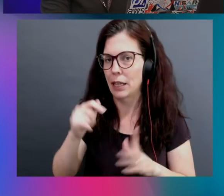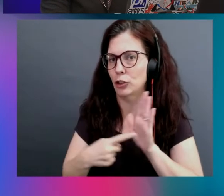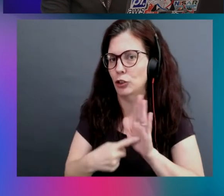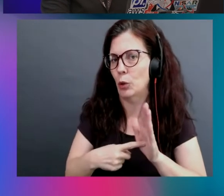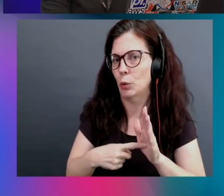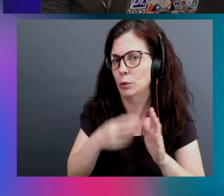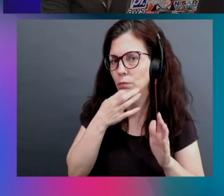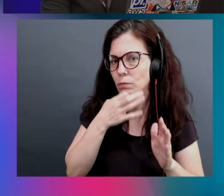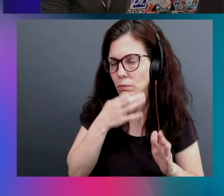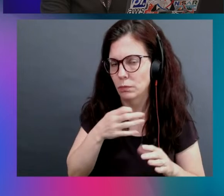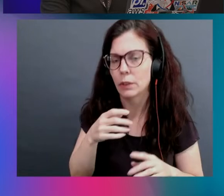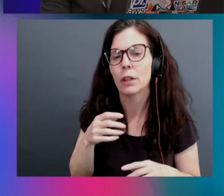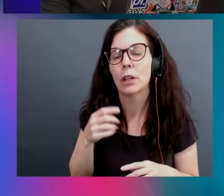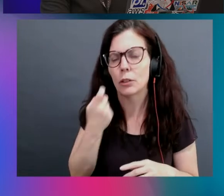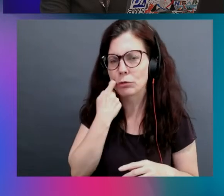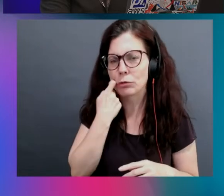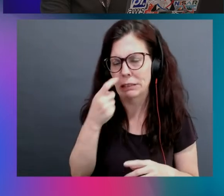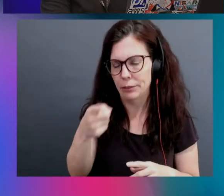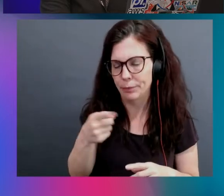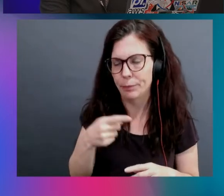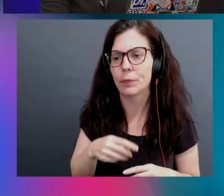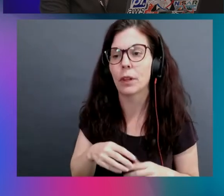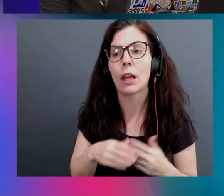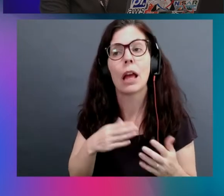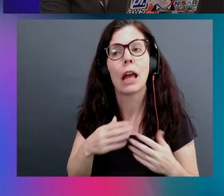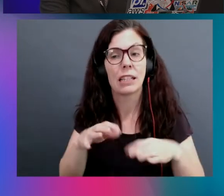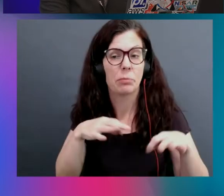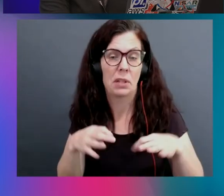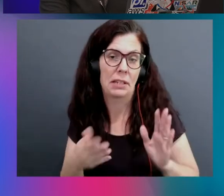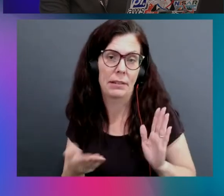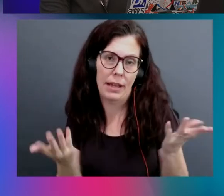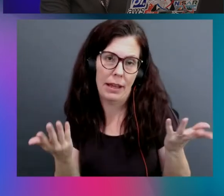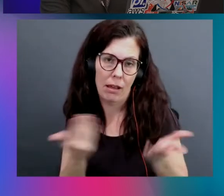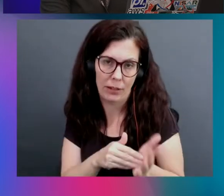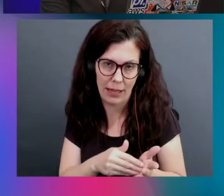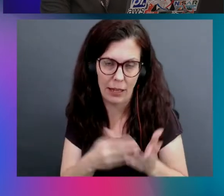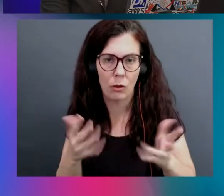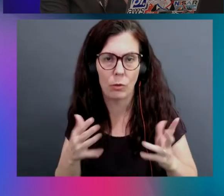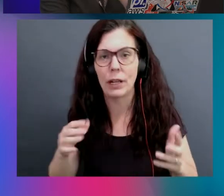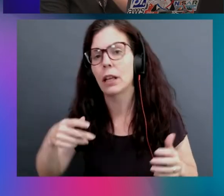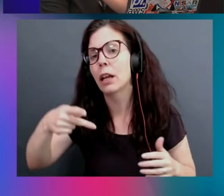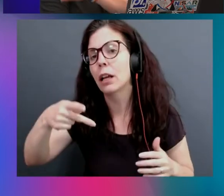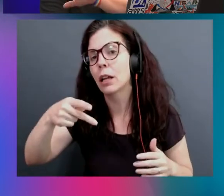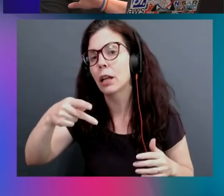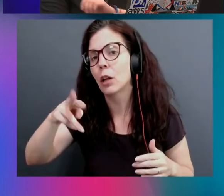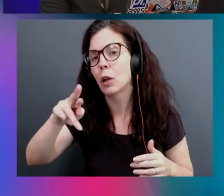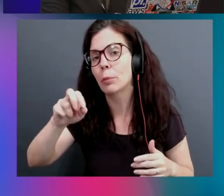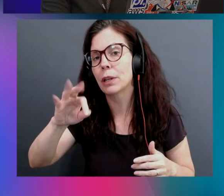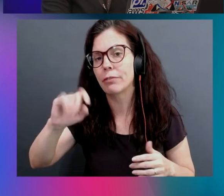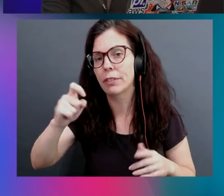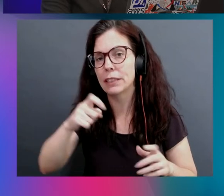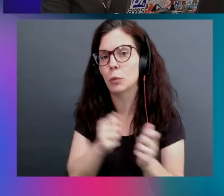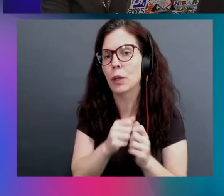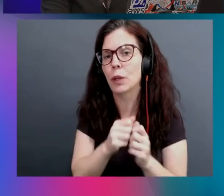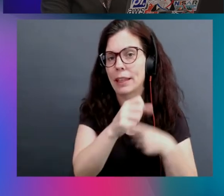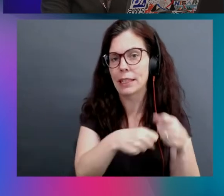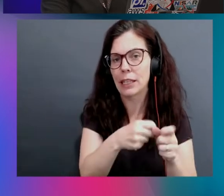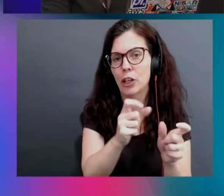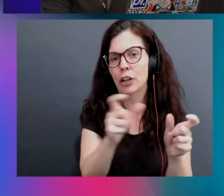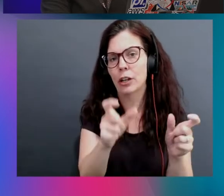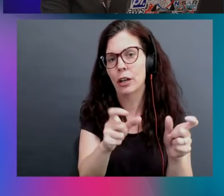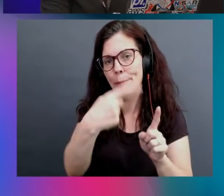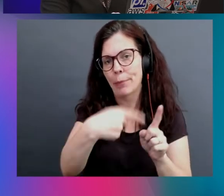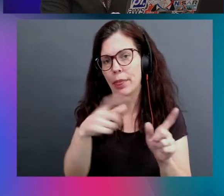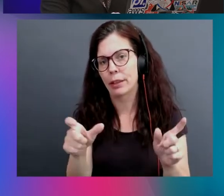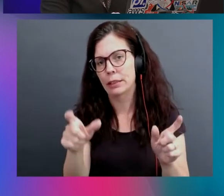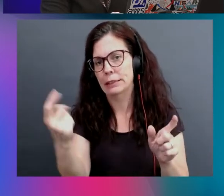I explained earlier that NOAA has prefixes in the bucket of year, month, day, and the ground station ID. So you'll